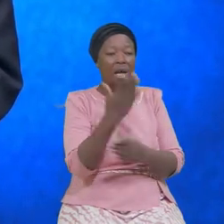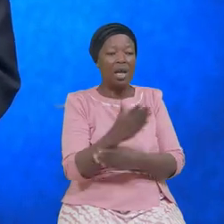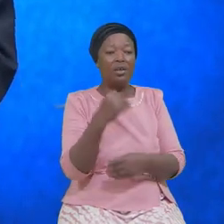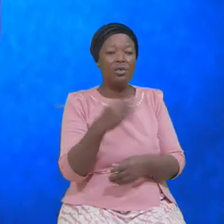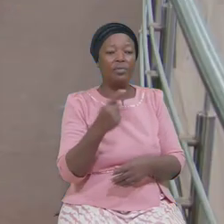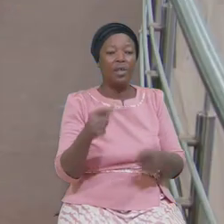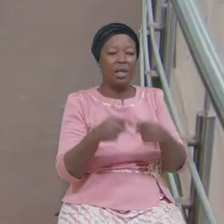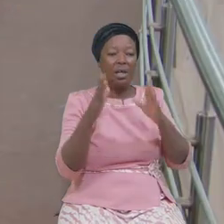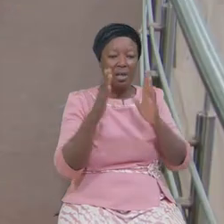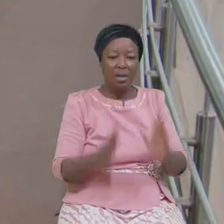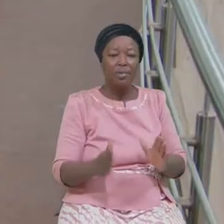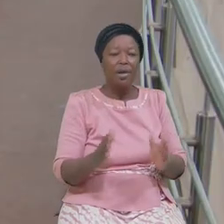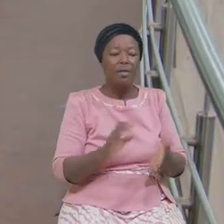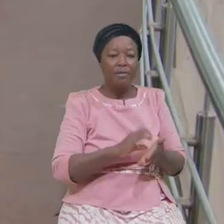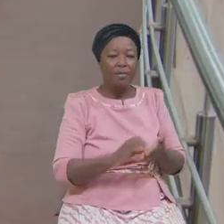the enemy. In